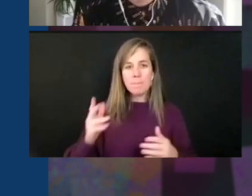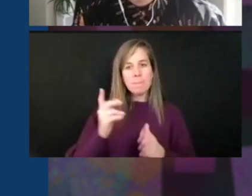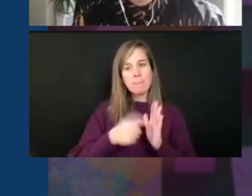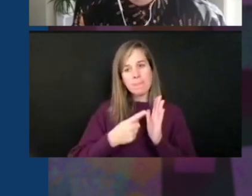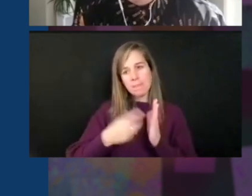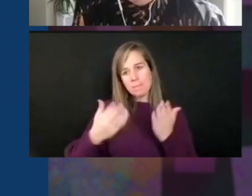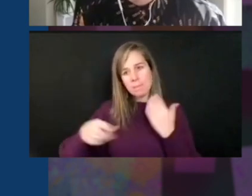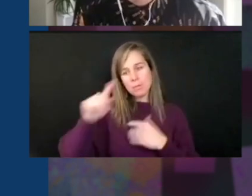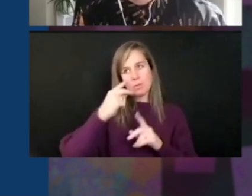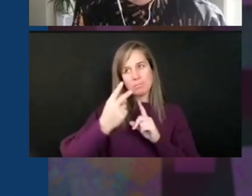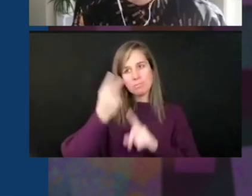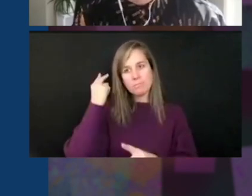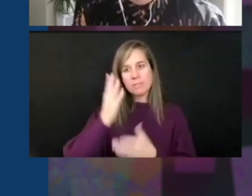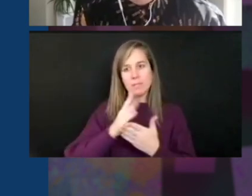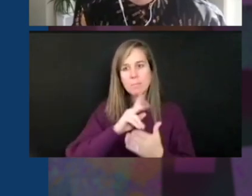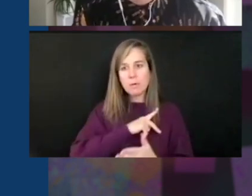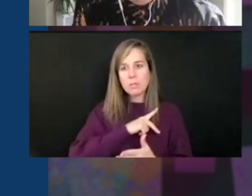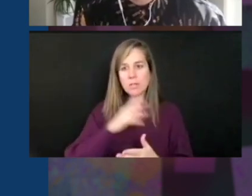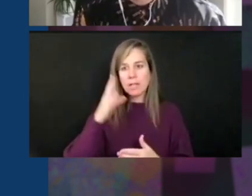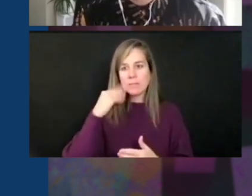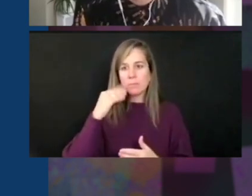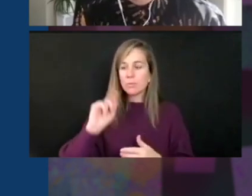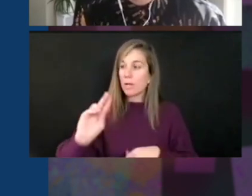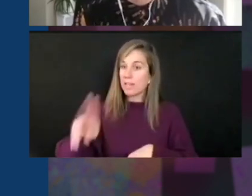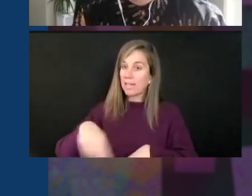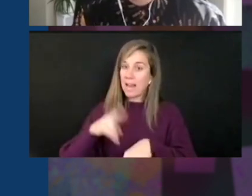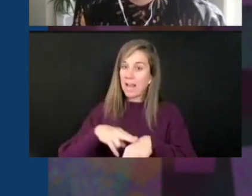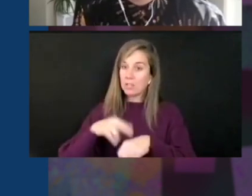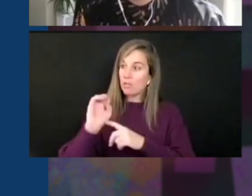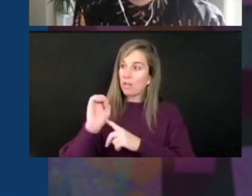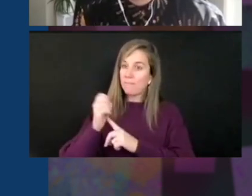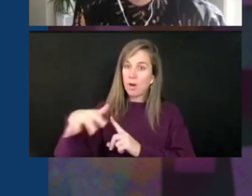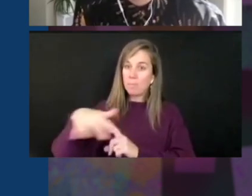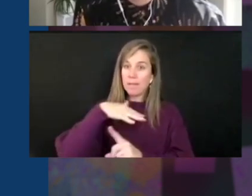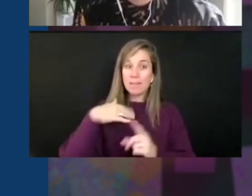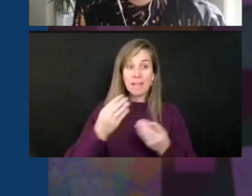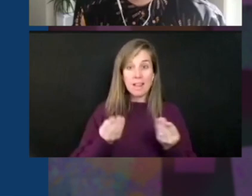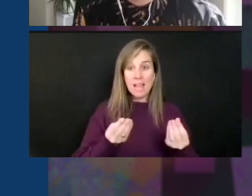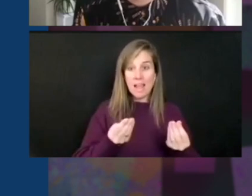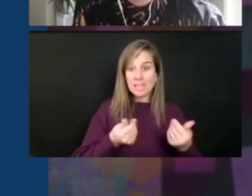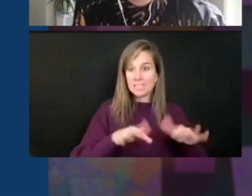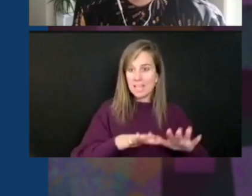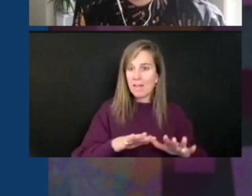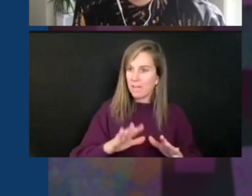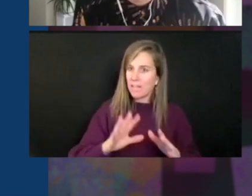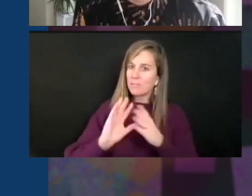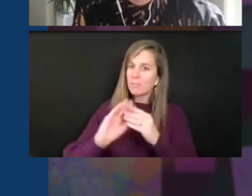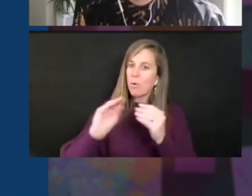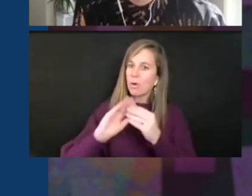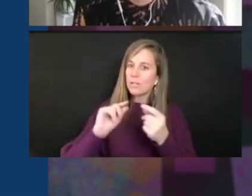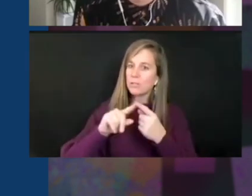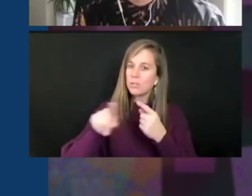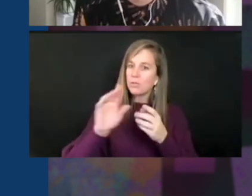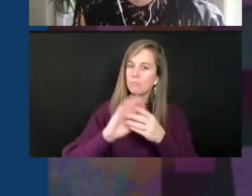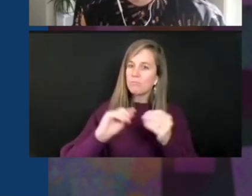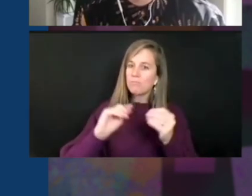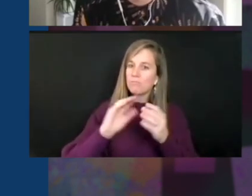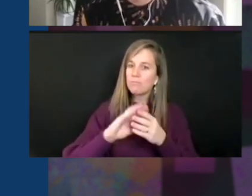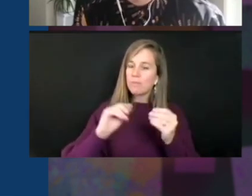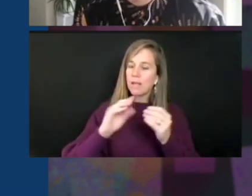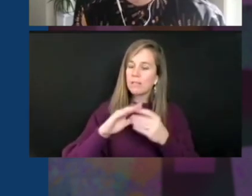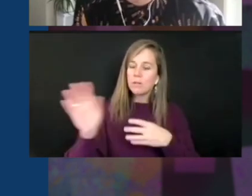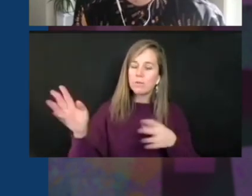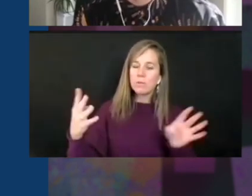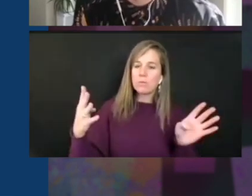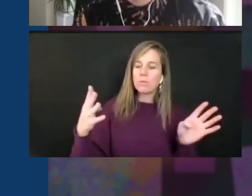had where the natural elements or the land itself have spoken to you. Has a shift in the wind ever